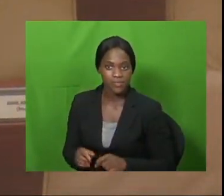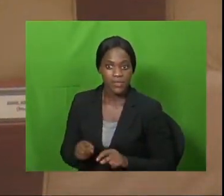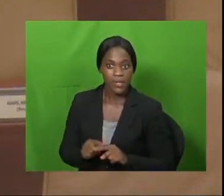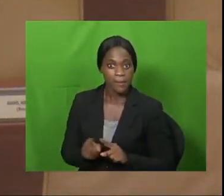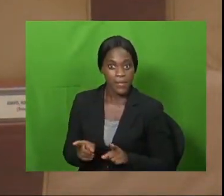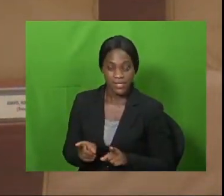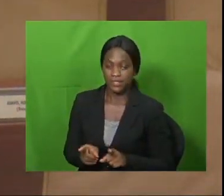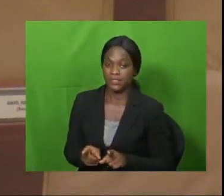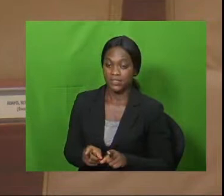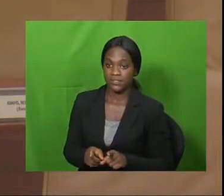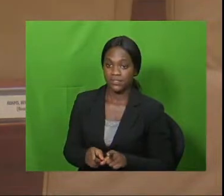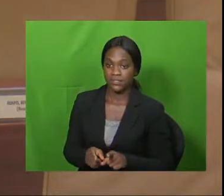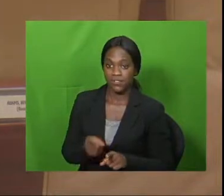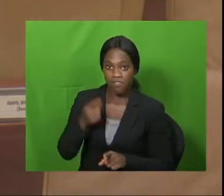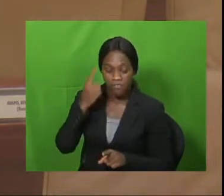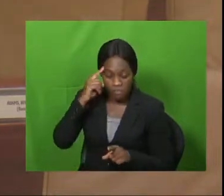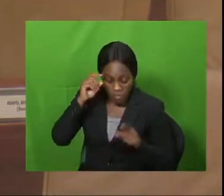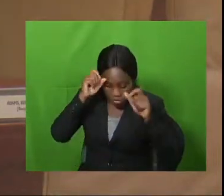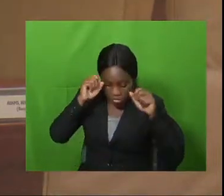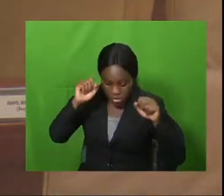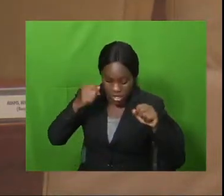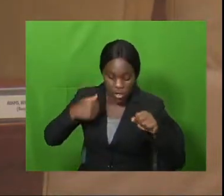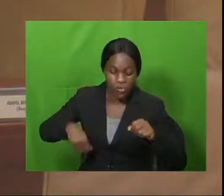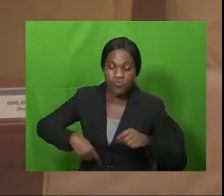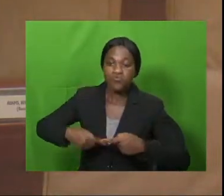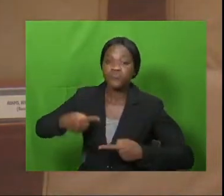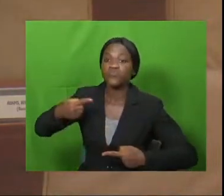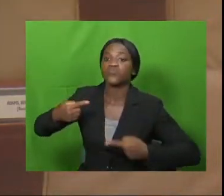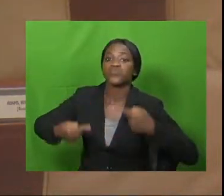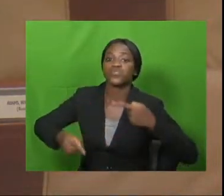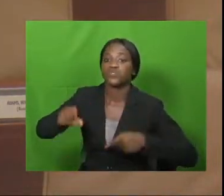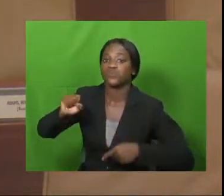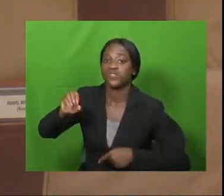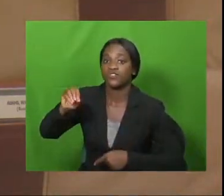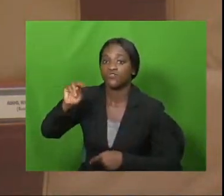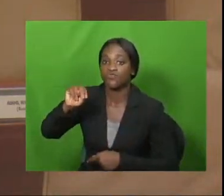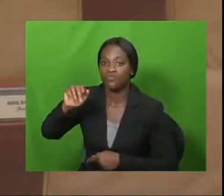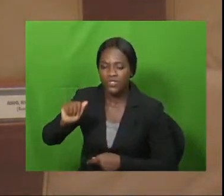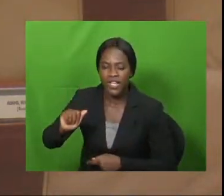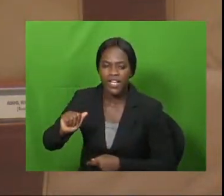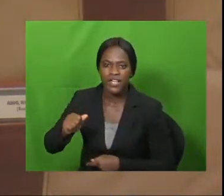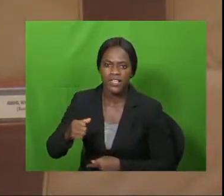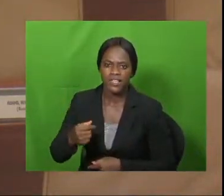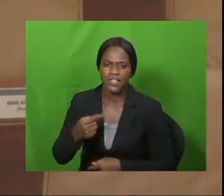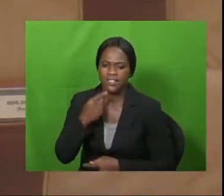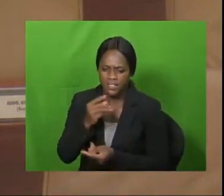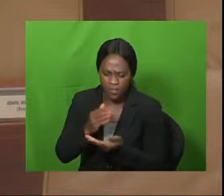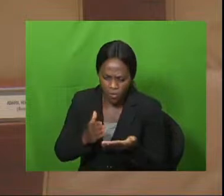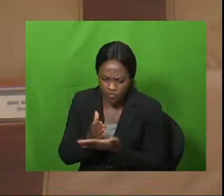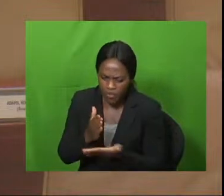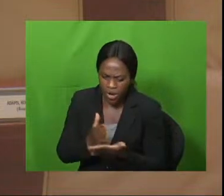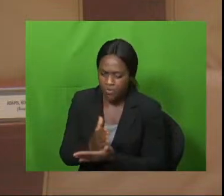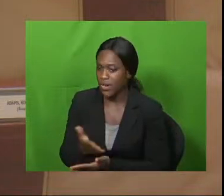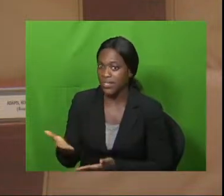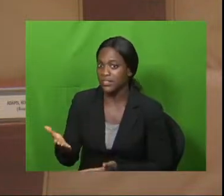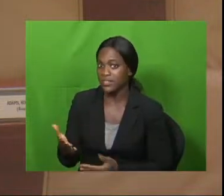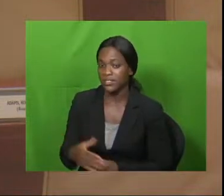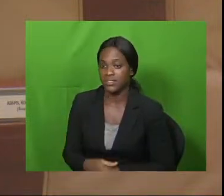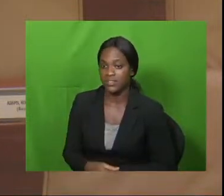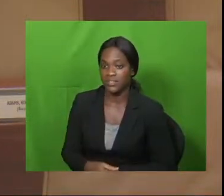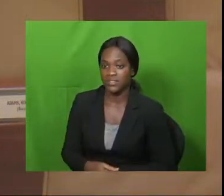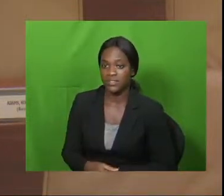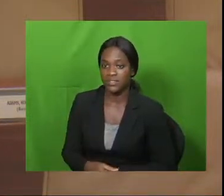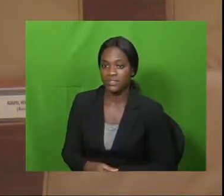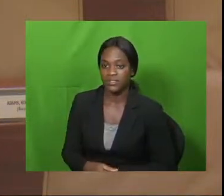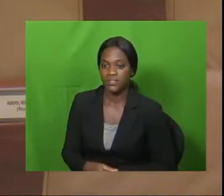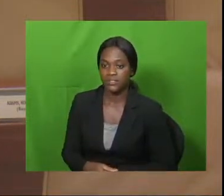President, we will debate the State of the Nation and will set the record straight. And I want to set the record straight from following on